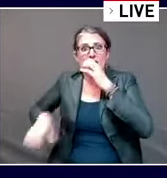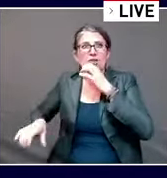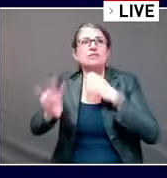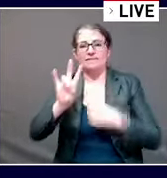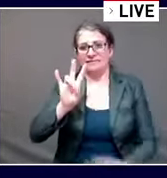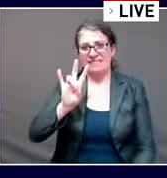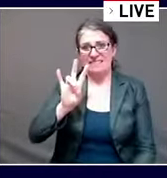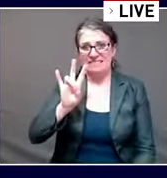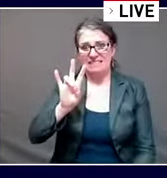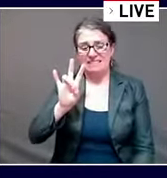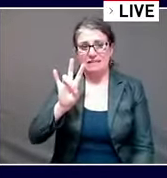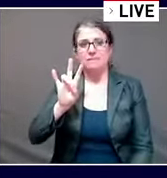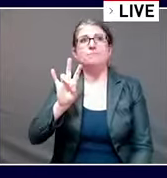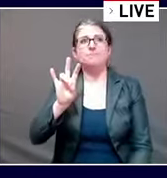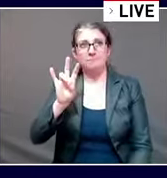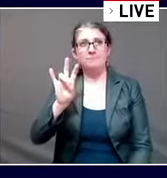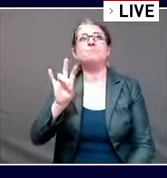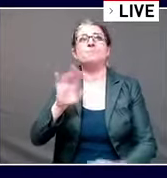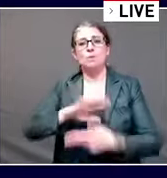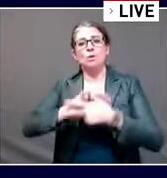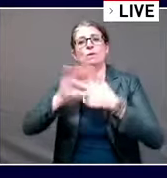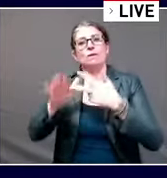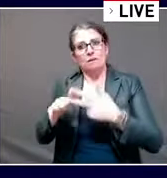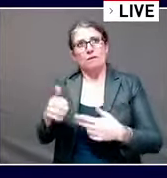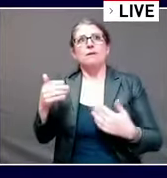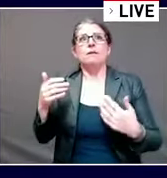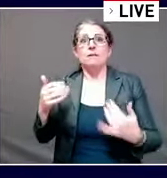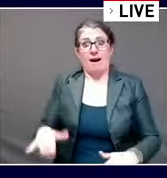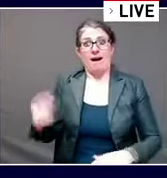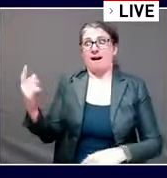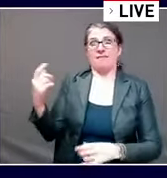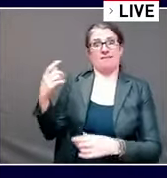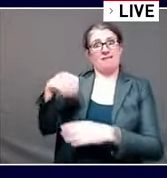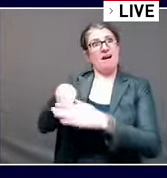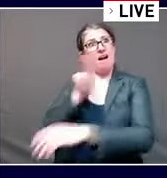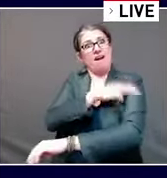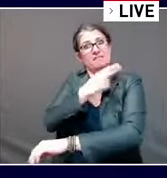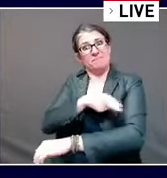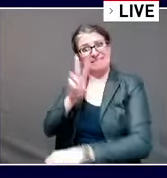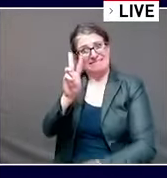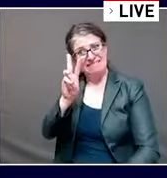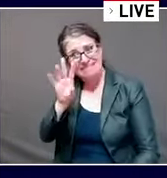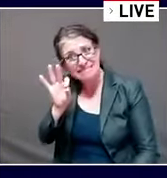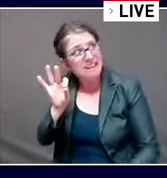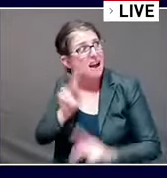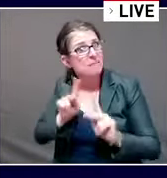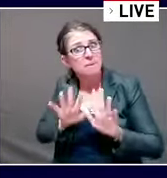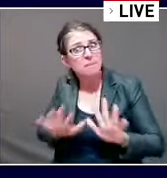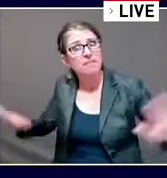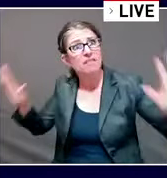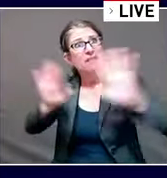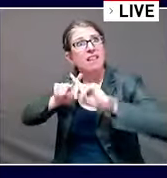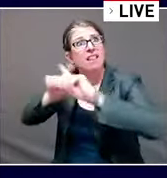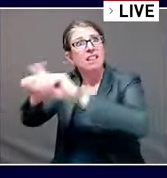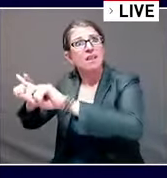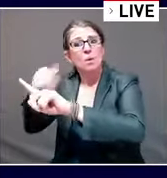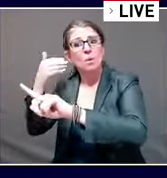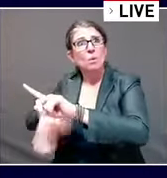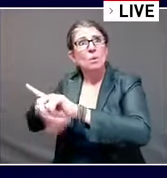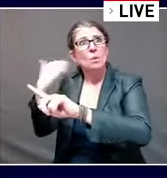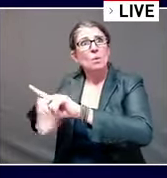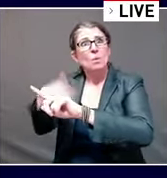are 69 individuals, 69 people with families, friends, and communities, all of whom are